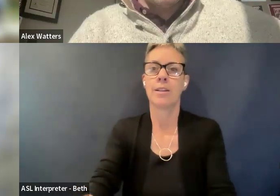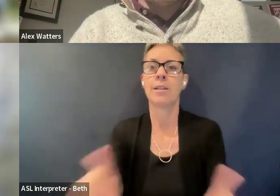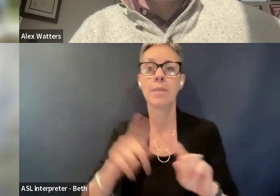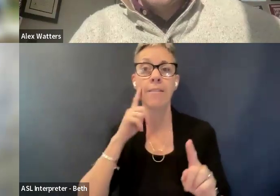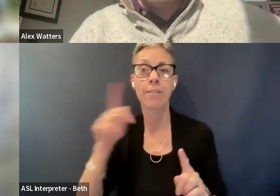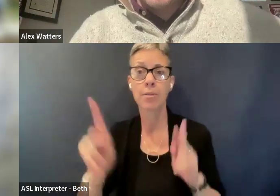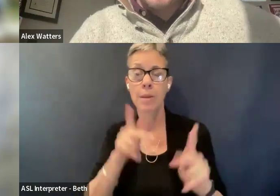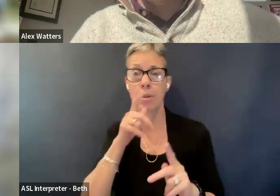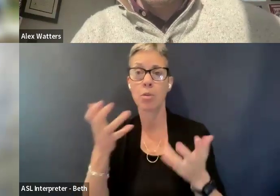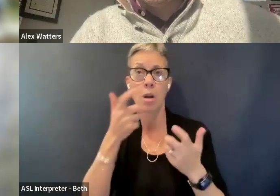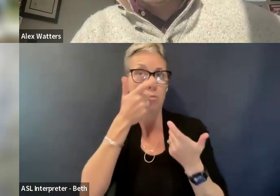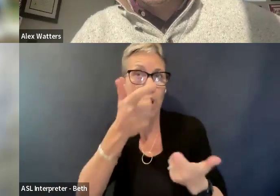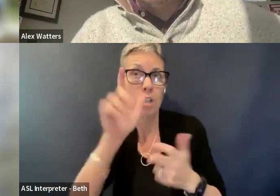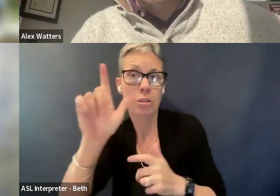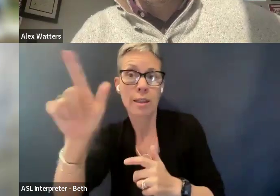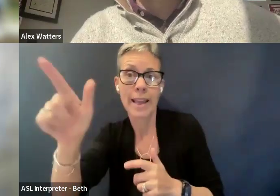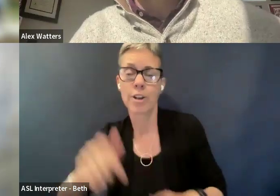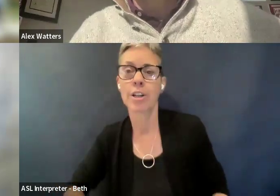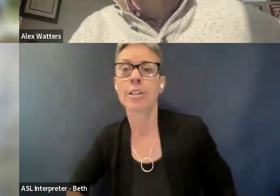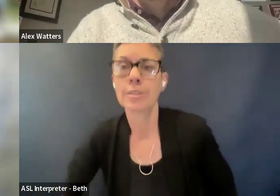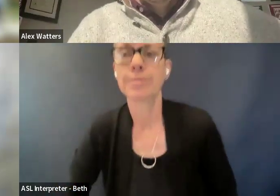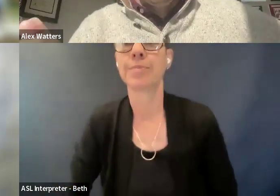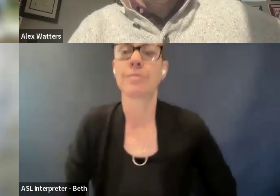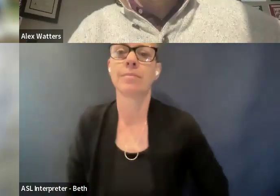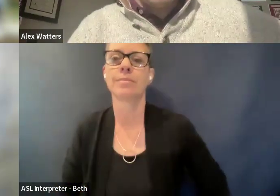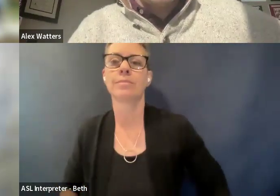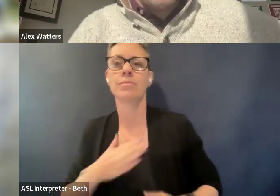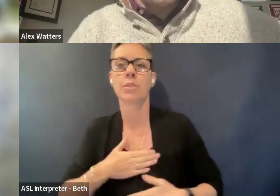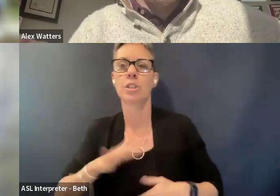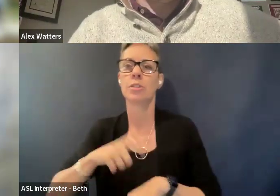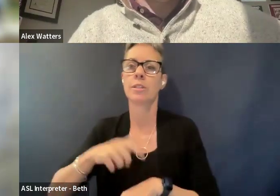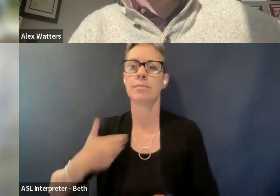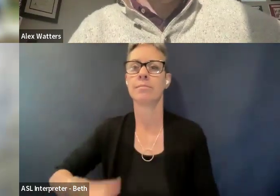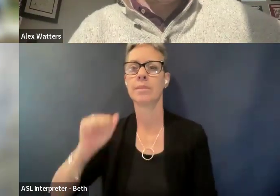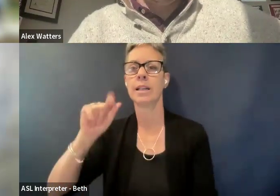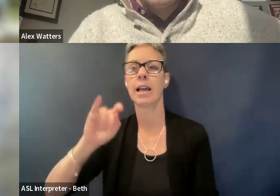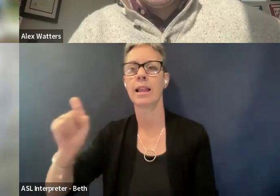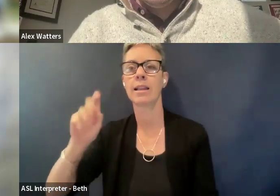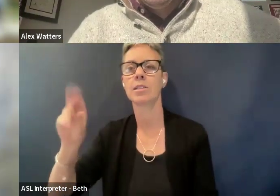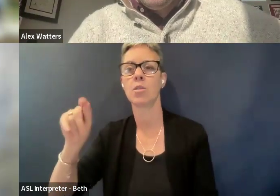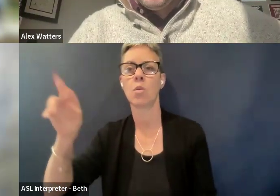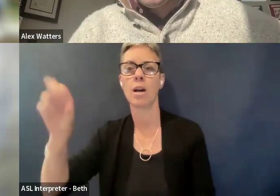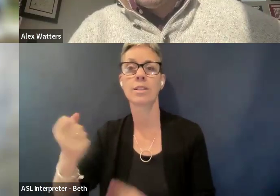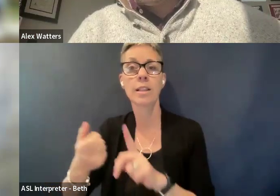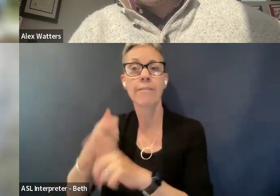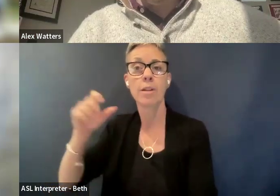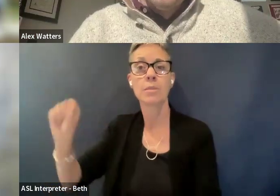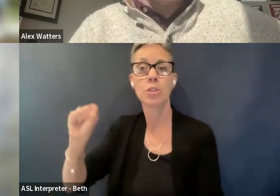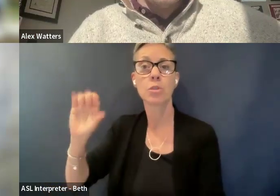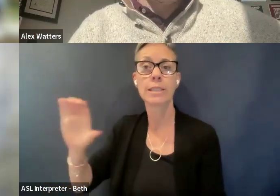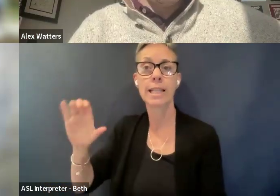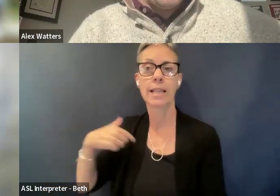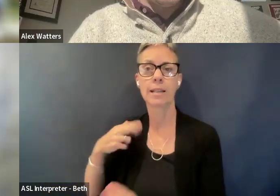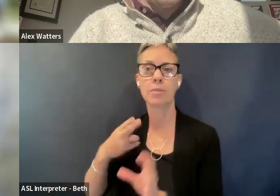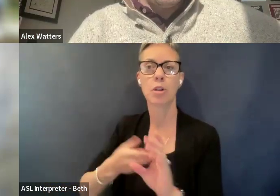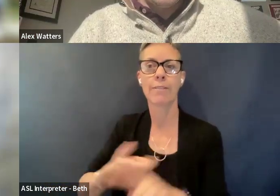in the future. I appreciate your time and your willingness to do so. My name is Alex Waters. I'm joining you from Sioux City over on the